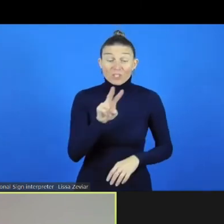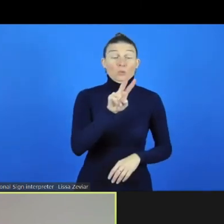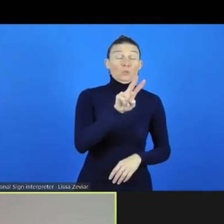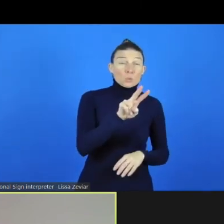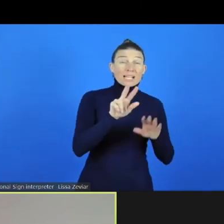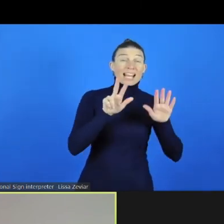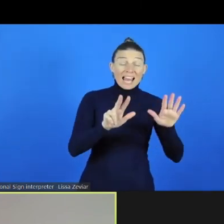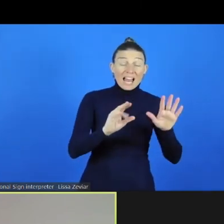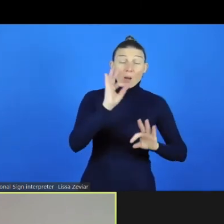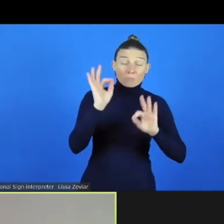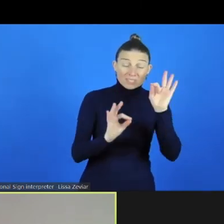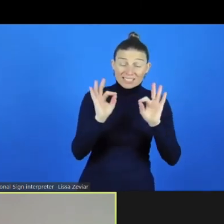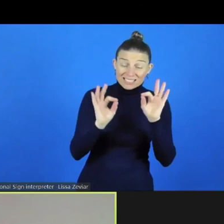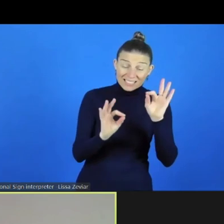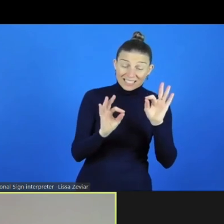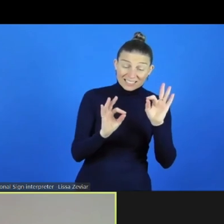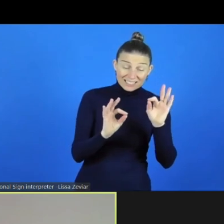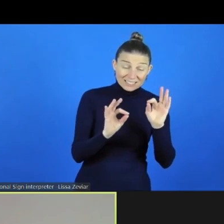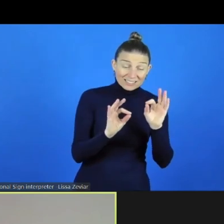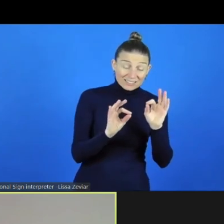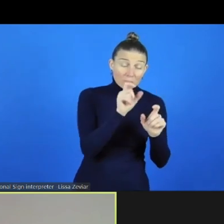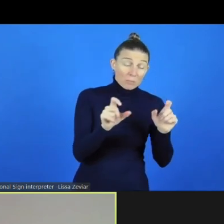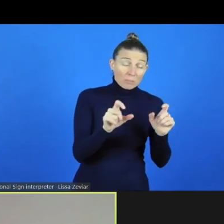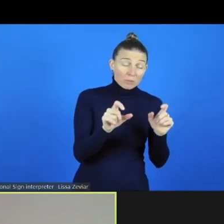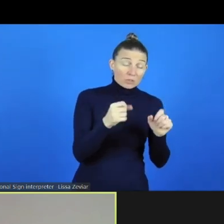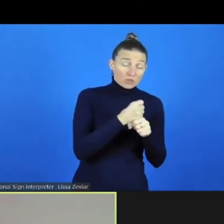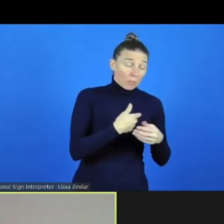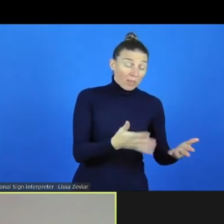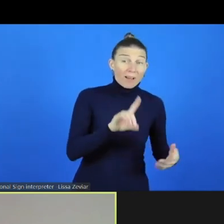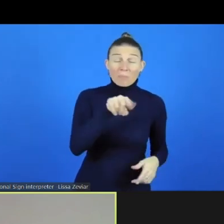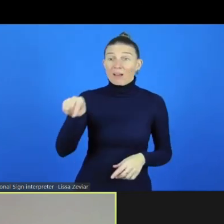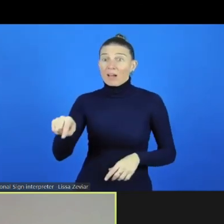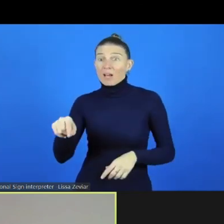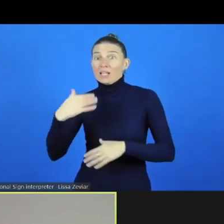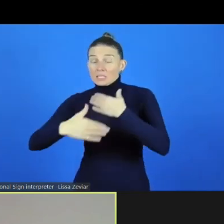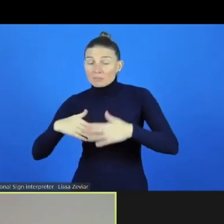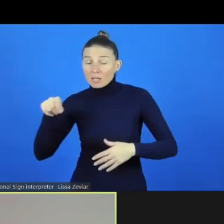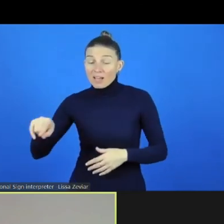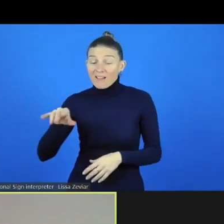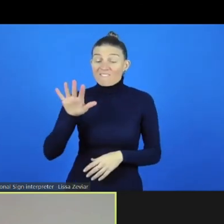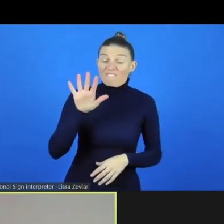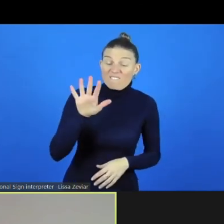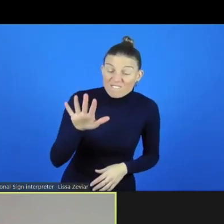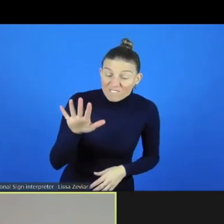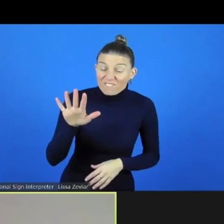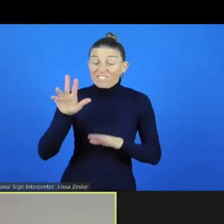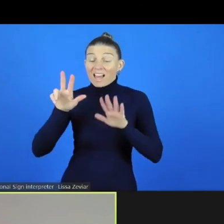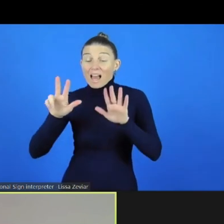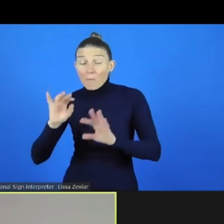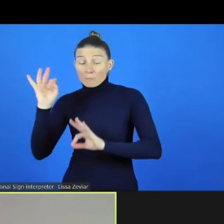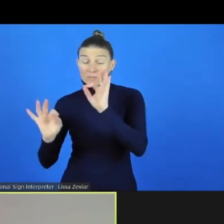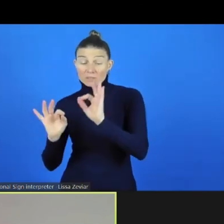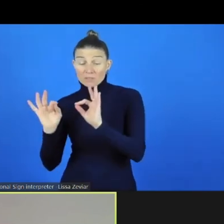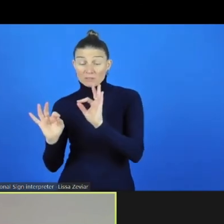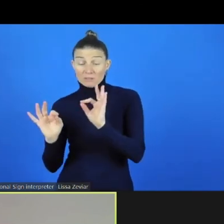51% of people with disabilities lost their jobs. And there was also, coming out in the study, a deep fear of reskilling to get the new job for people